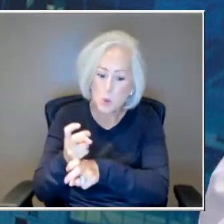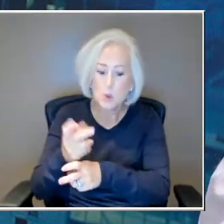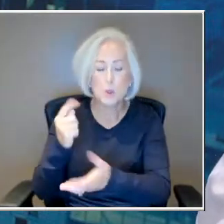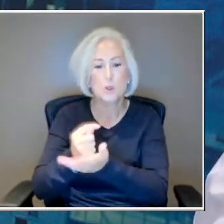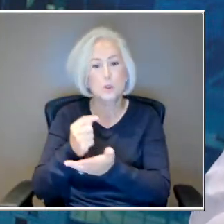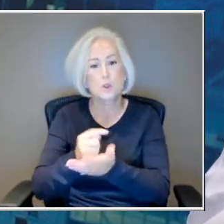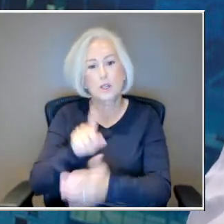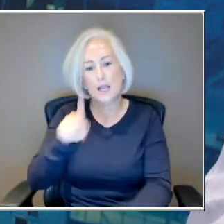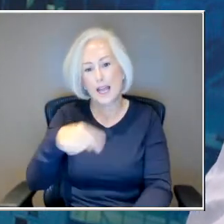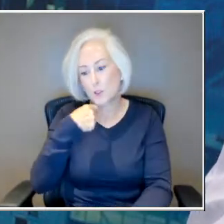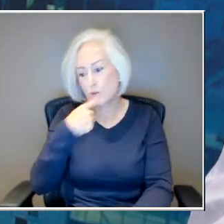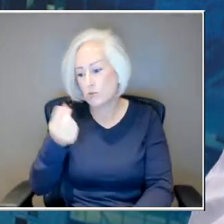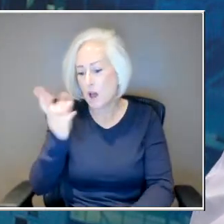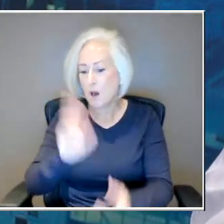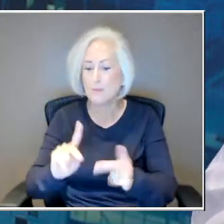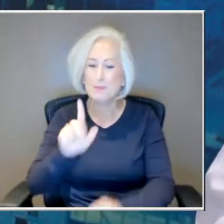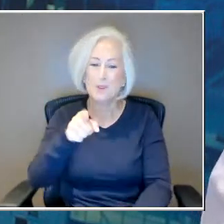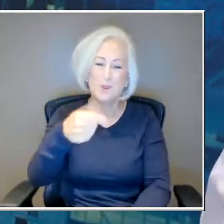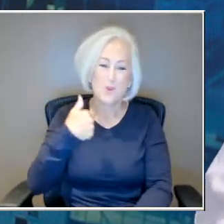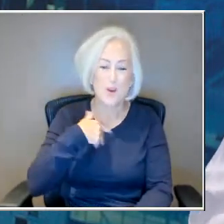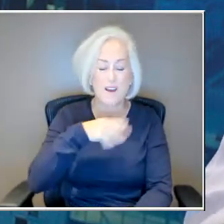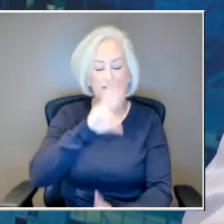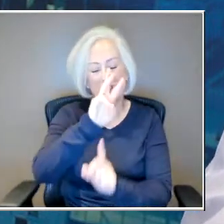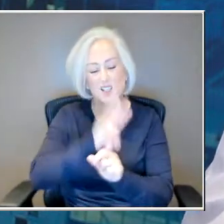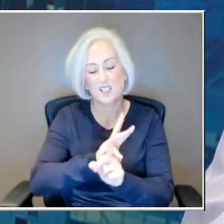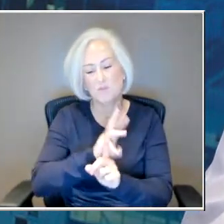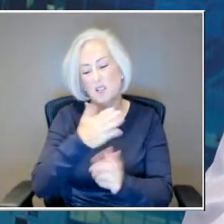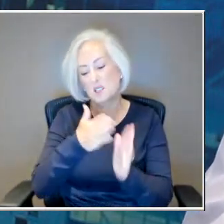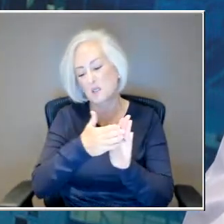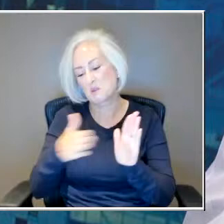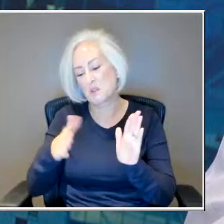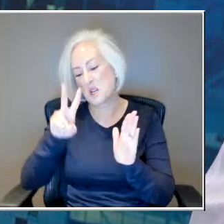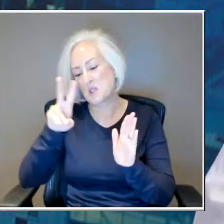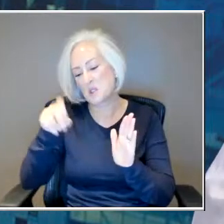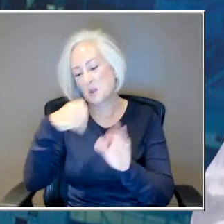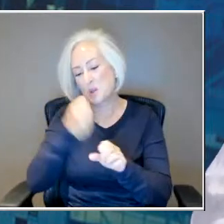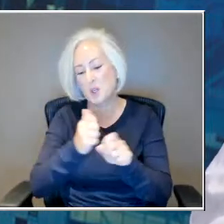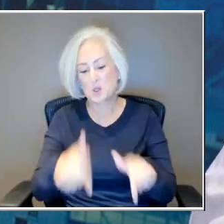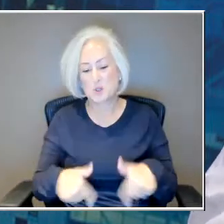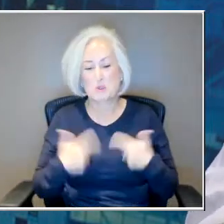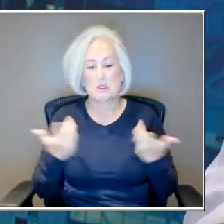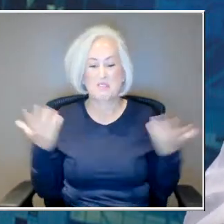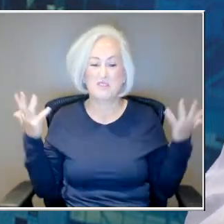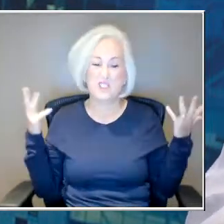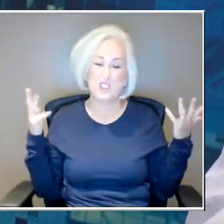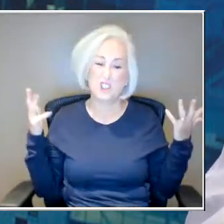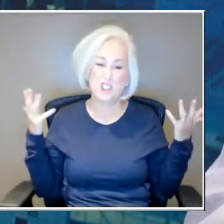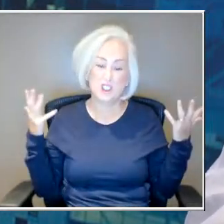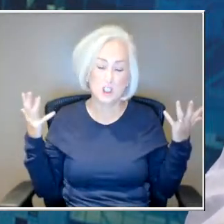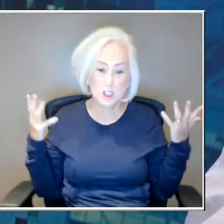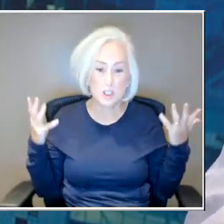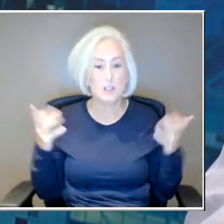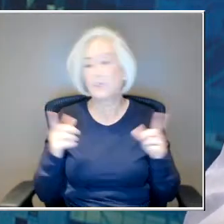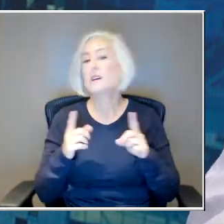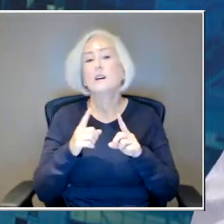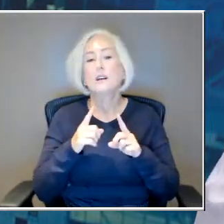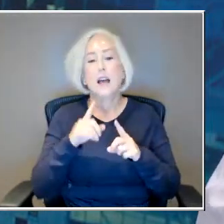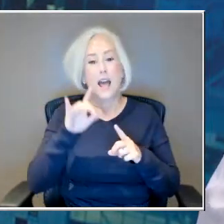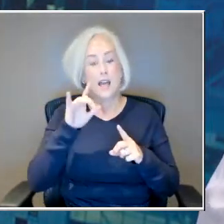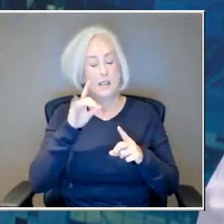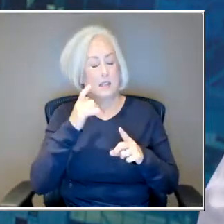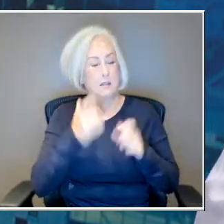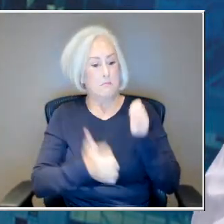between 6 months up to 2 years to live until newer drugs have been evolved. And I think the biggest time breakthrough that we have